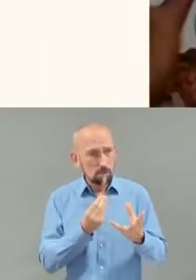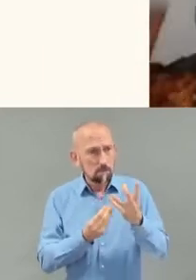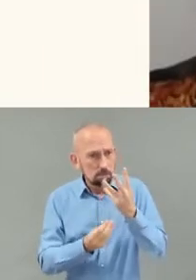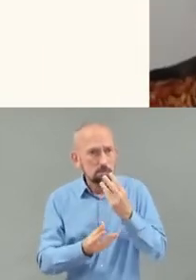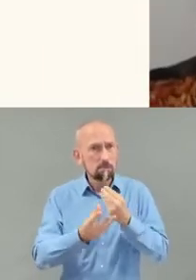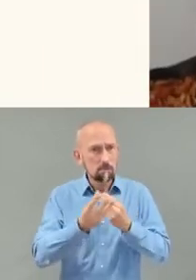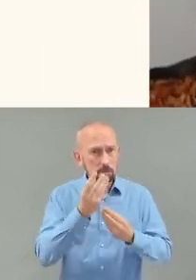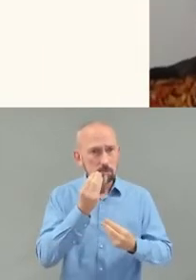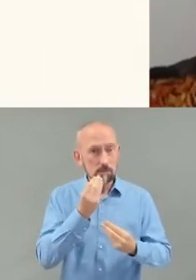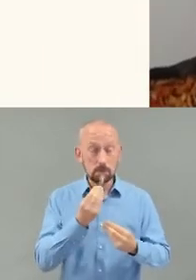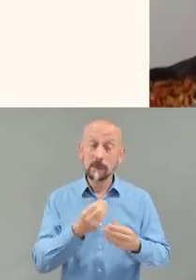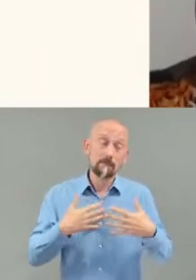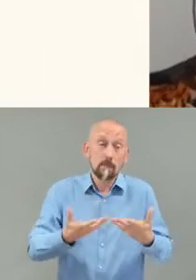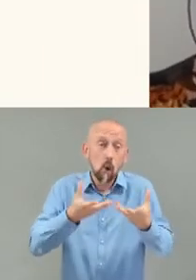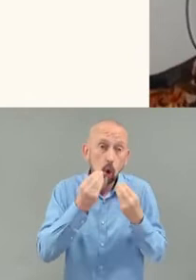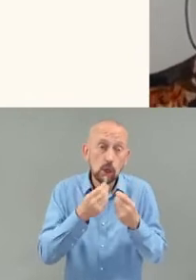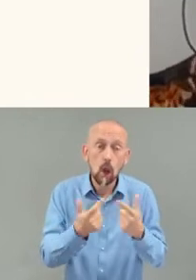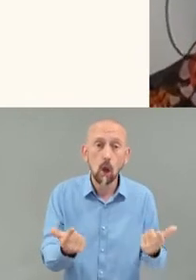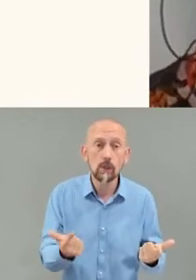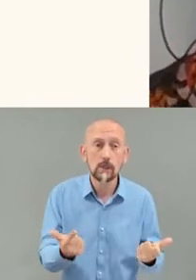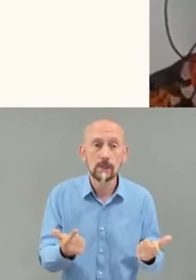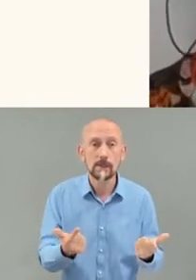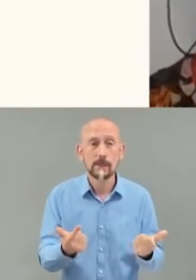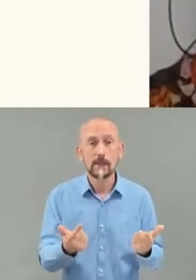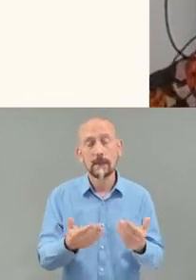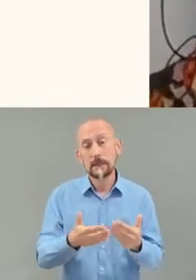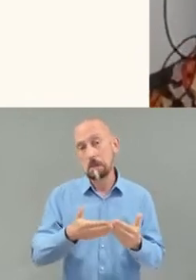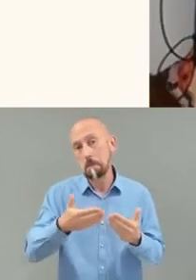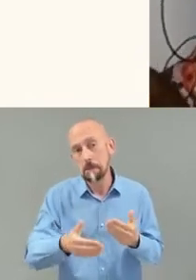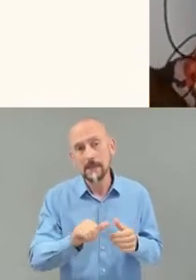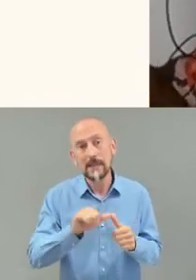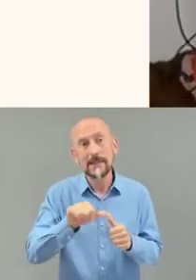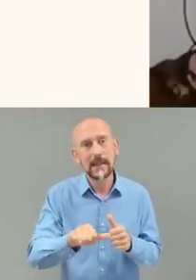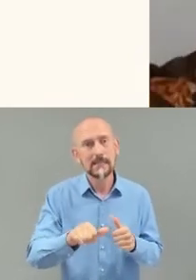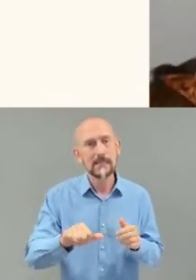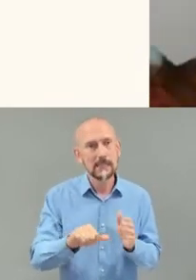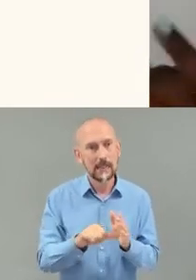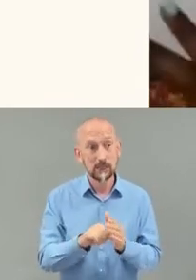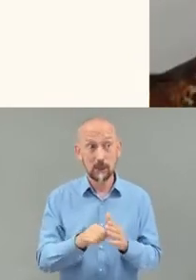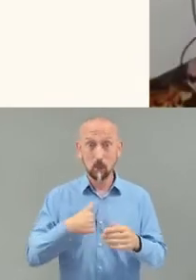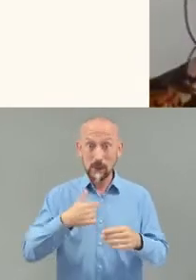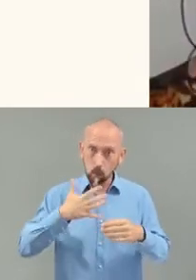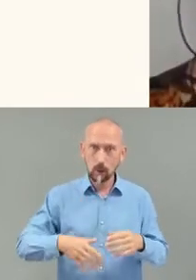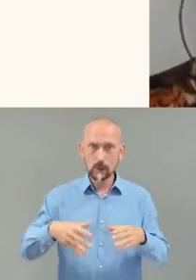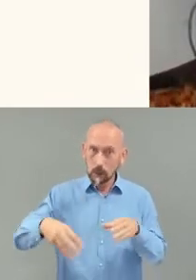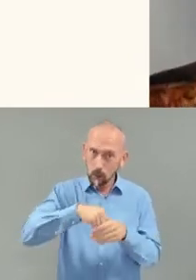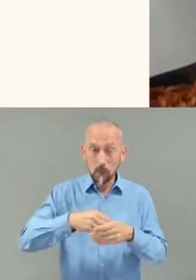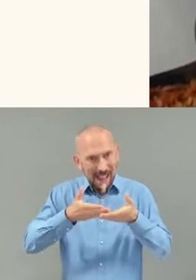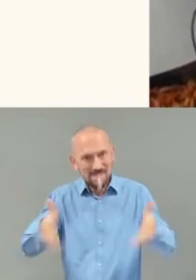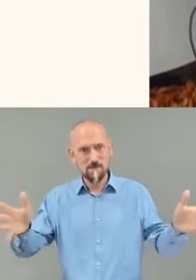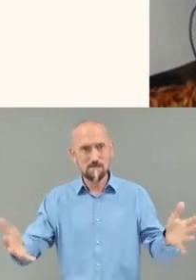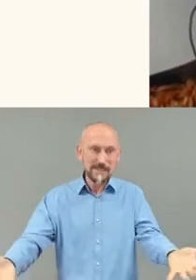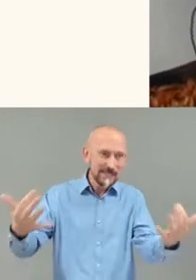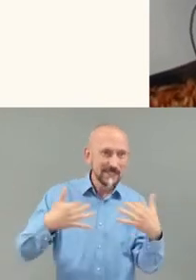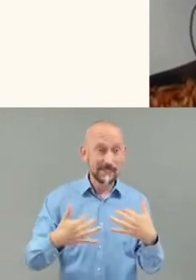yeah, we learned a lot from it. And then after learning, the second challenge is that we wanted to include everyone, but that just wasn't